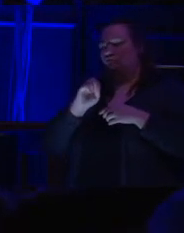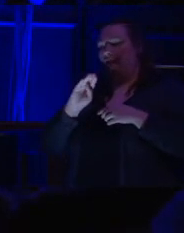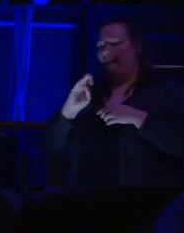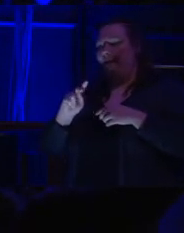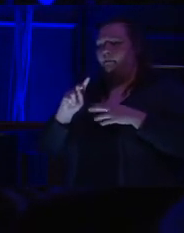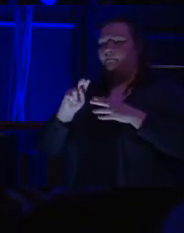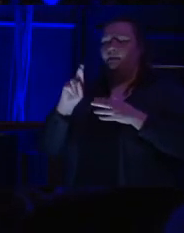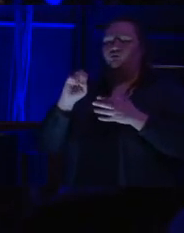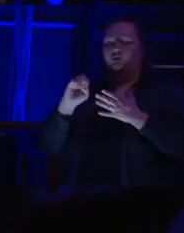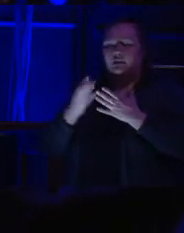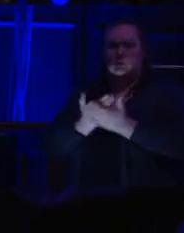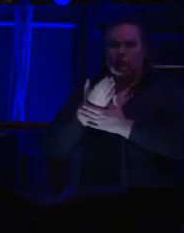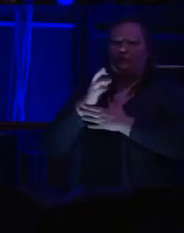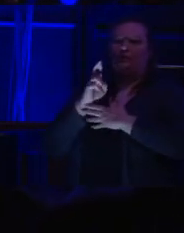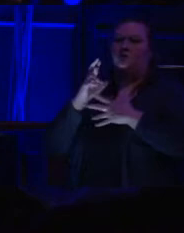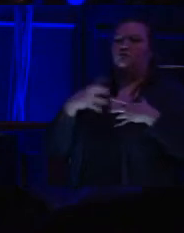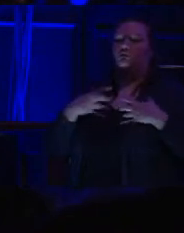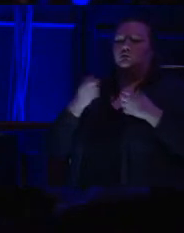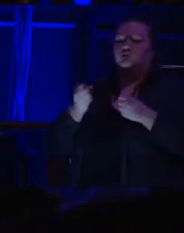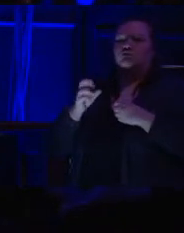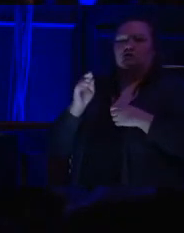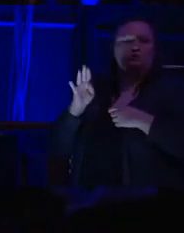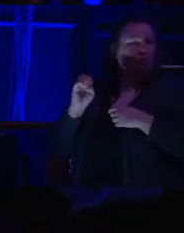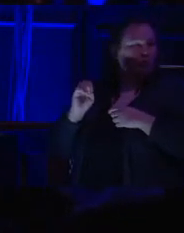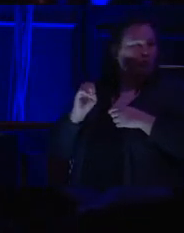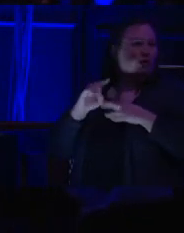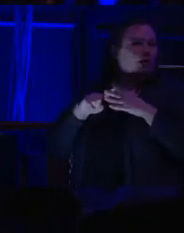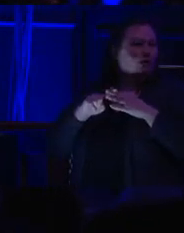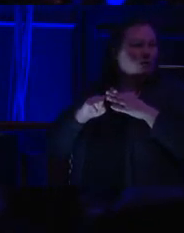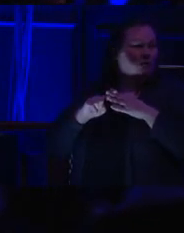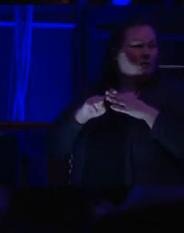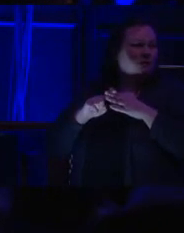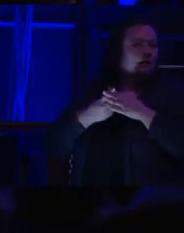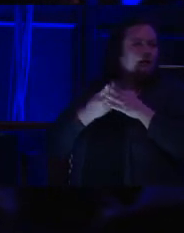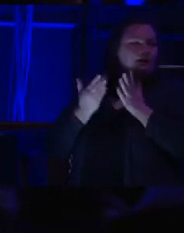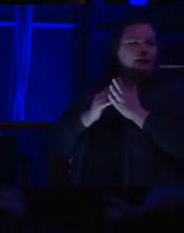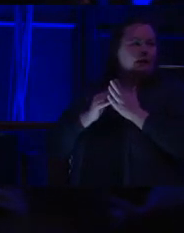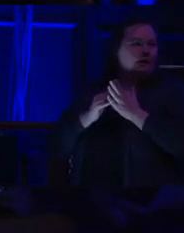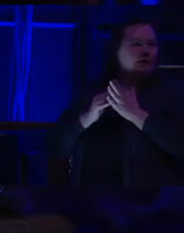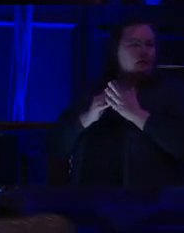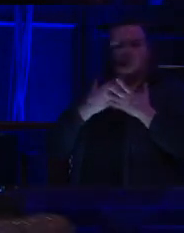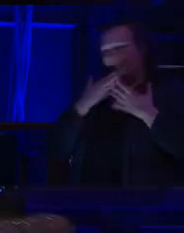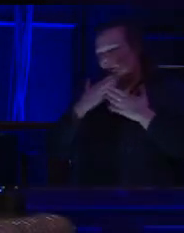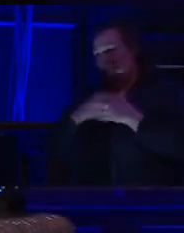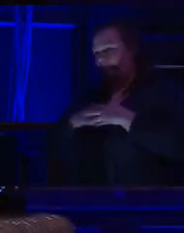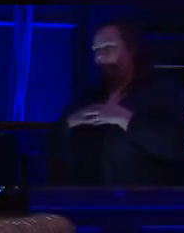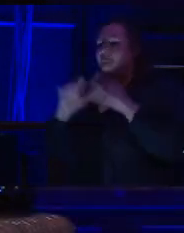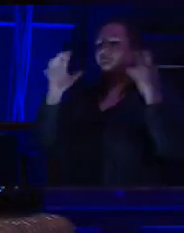renew and restory and begin again. Thank you.